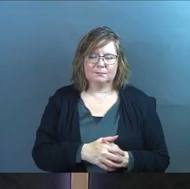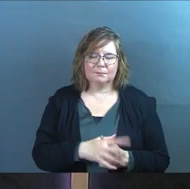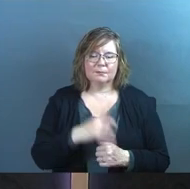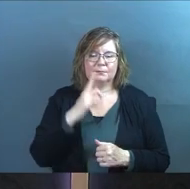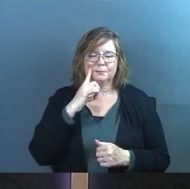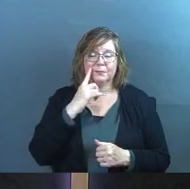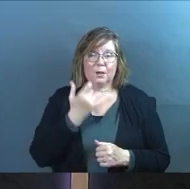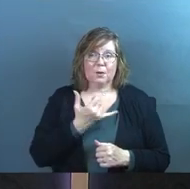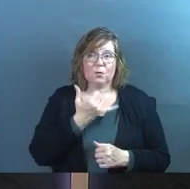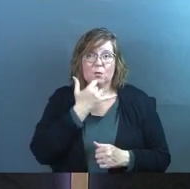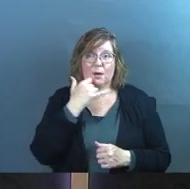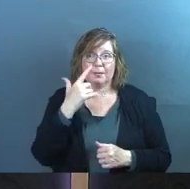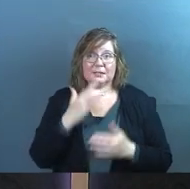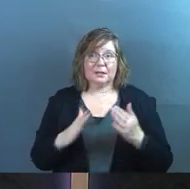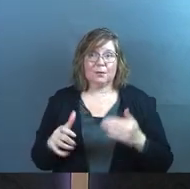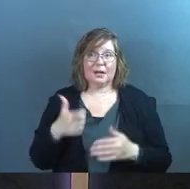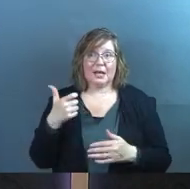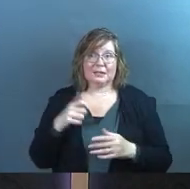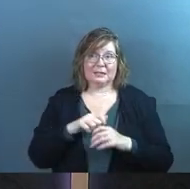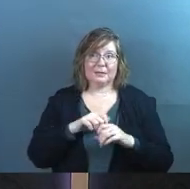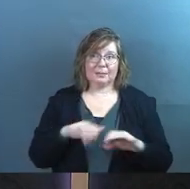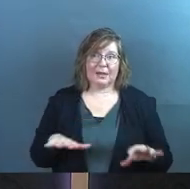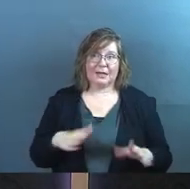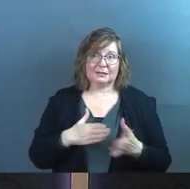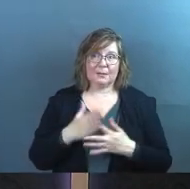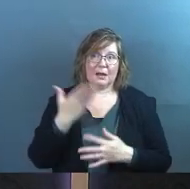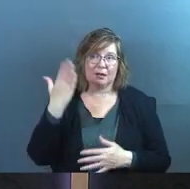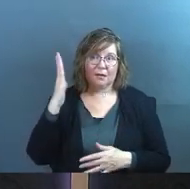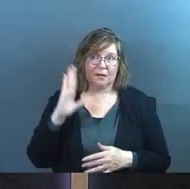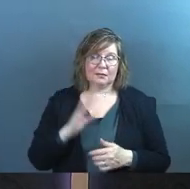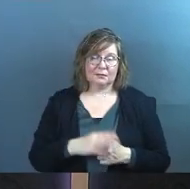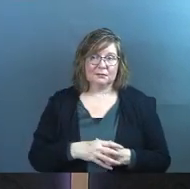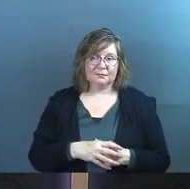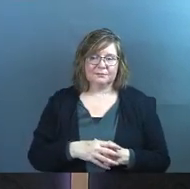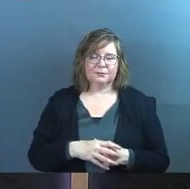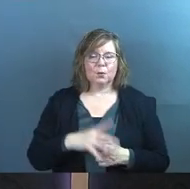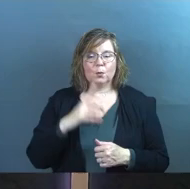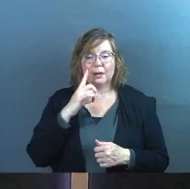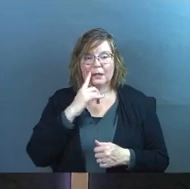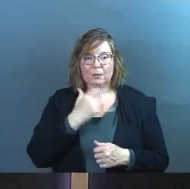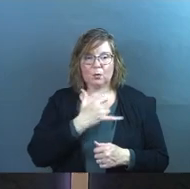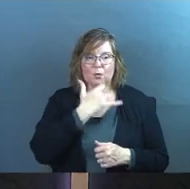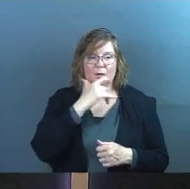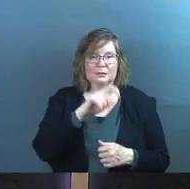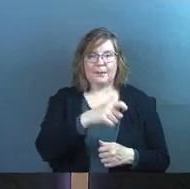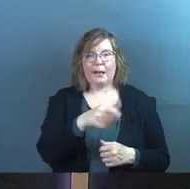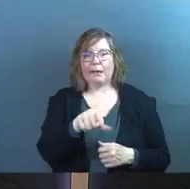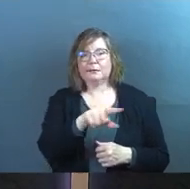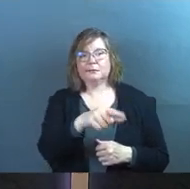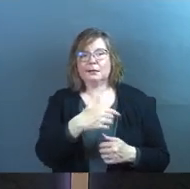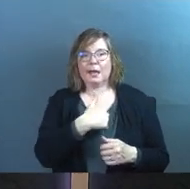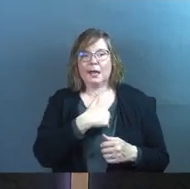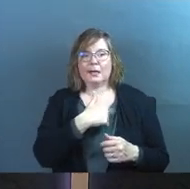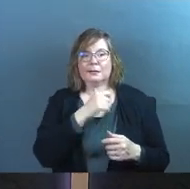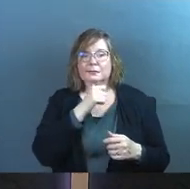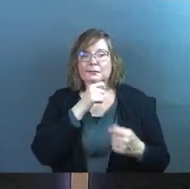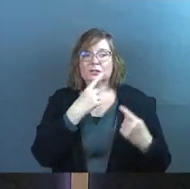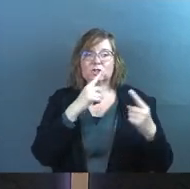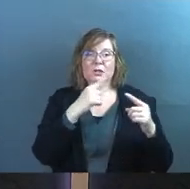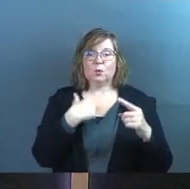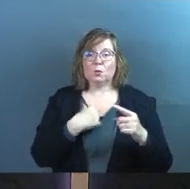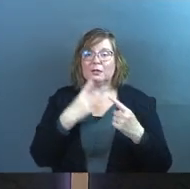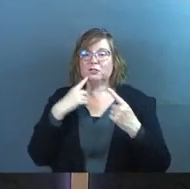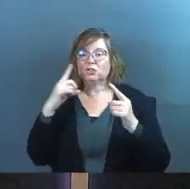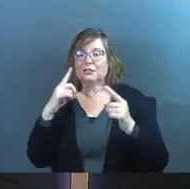We think we've been wronged because someone else has been blessed by God. We think we've been wrong because somebody else hasn't achieved what